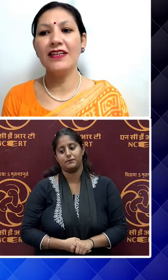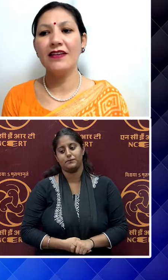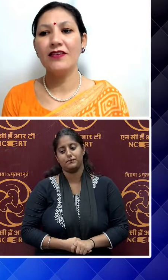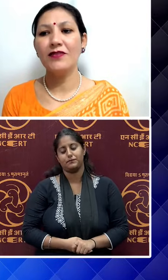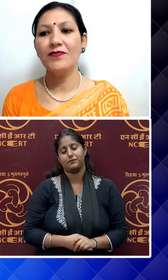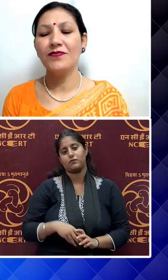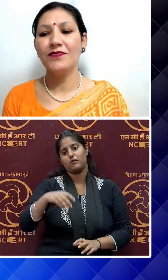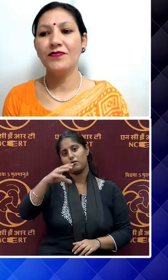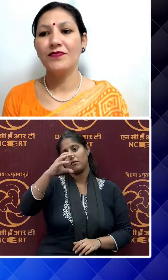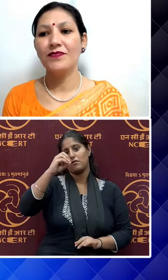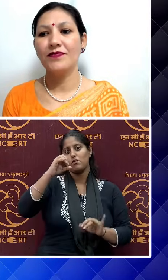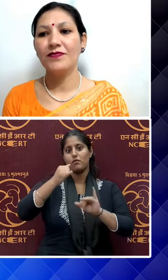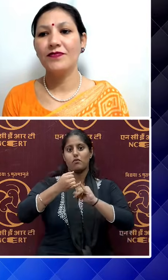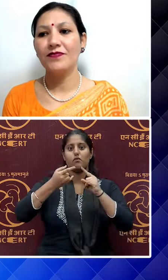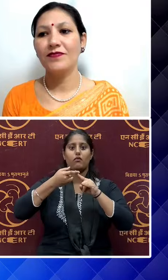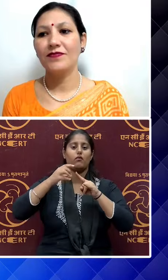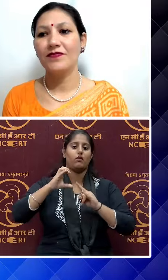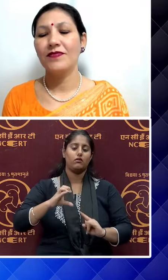cosecant,